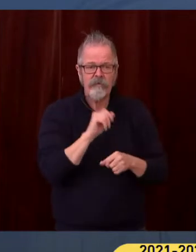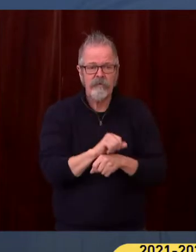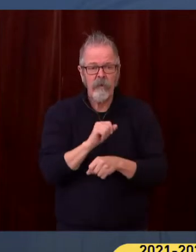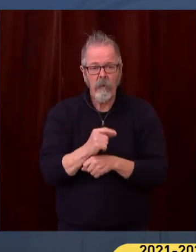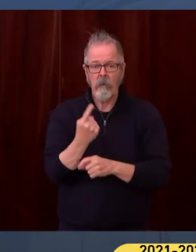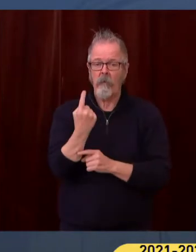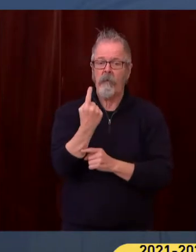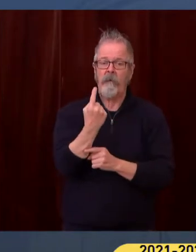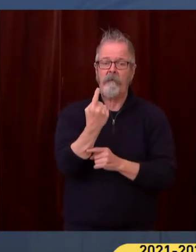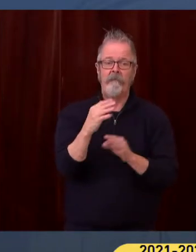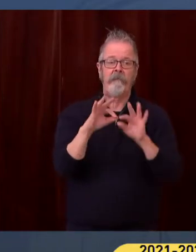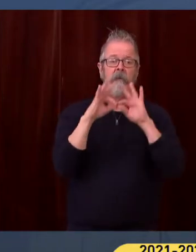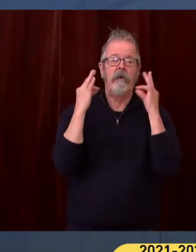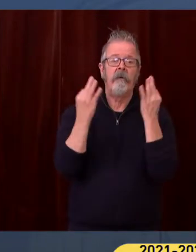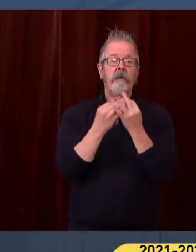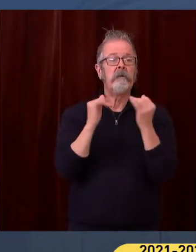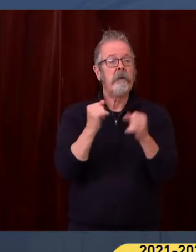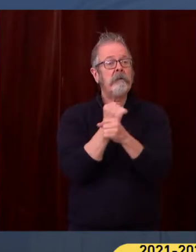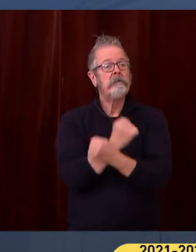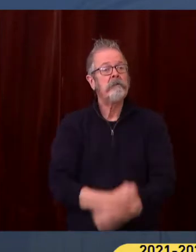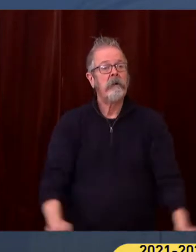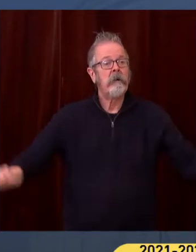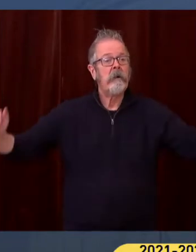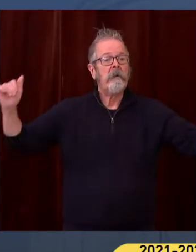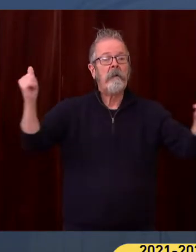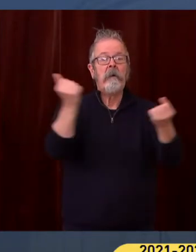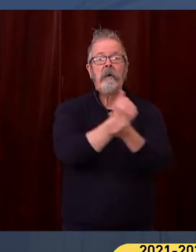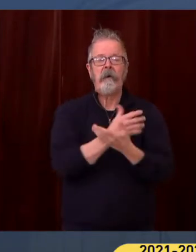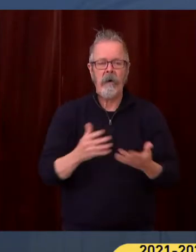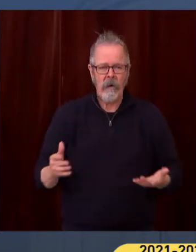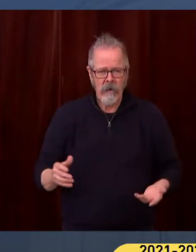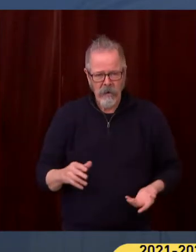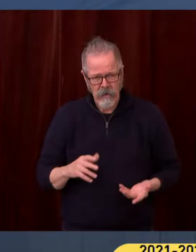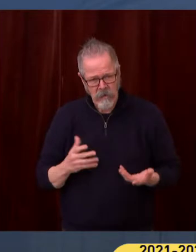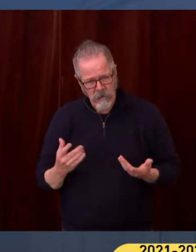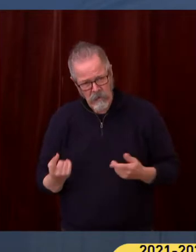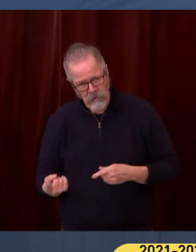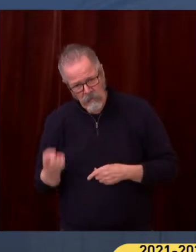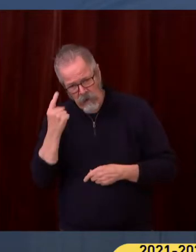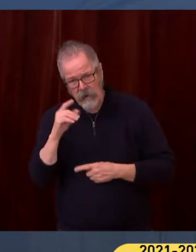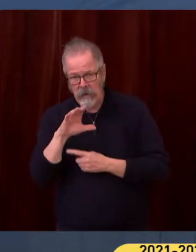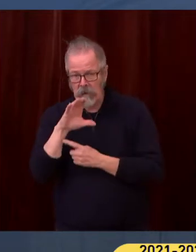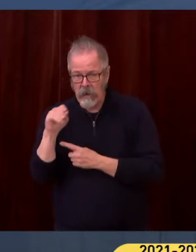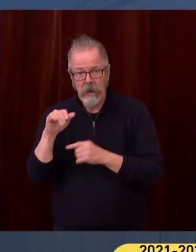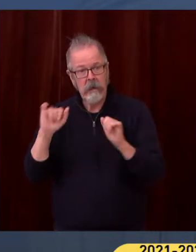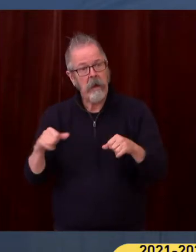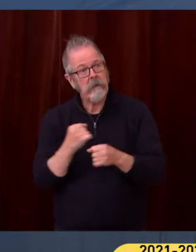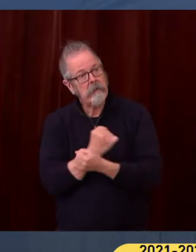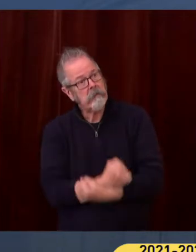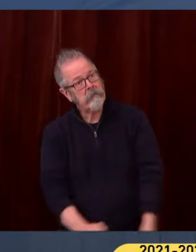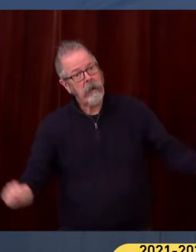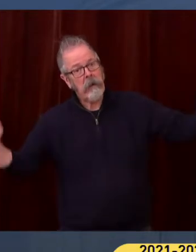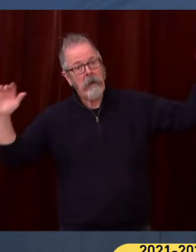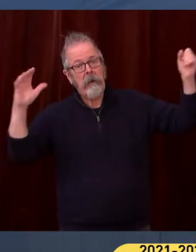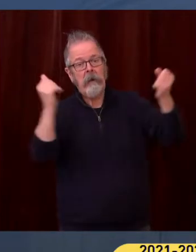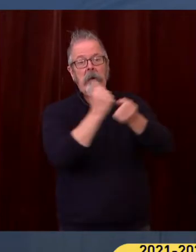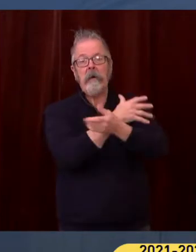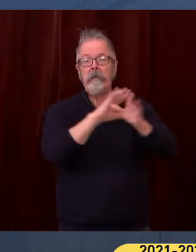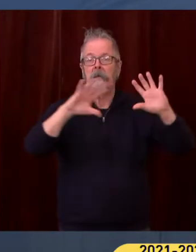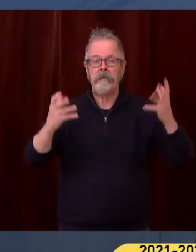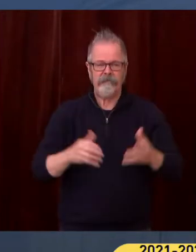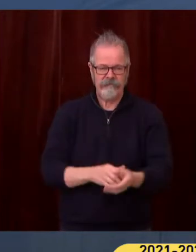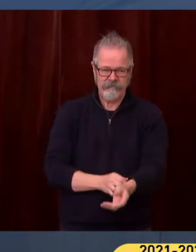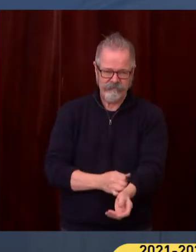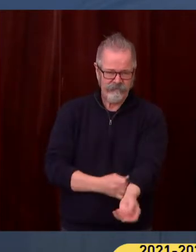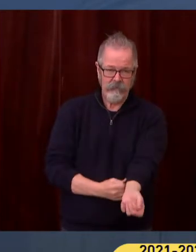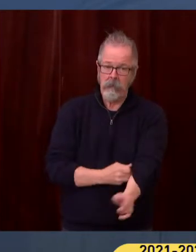country or continent can solve this problem alone. So the answer to the question depends on all of us doing our part to reduce